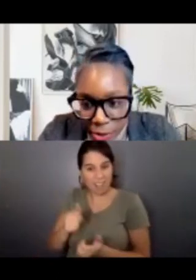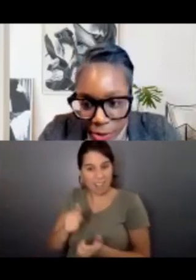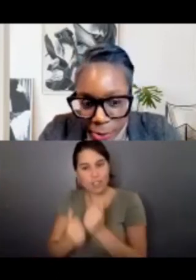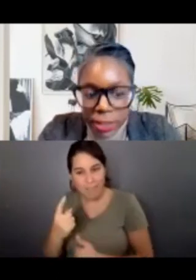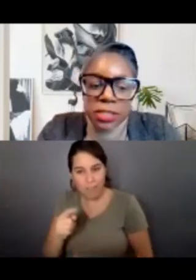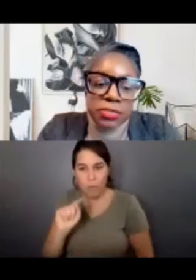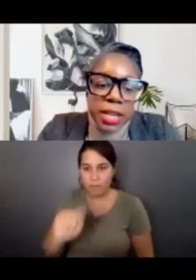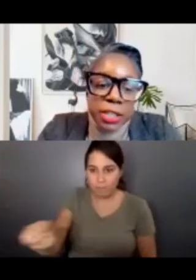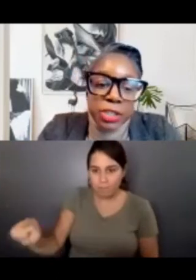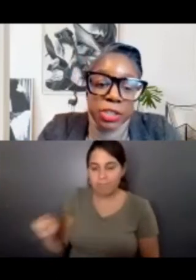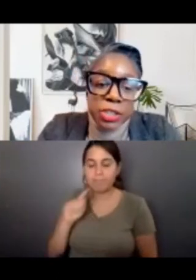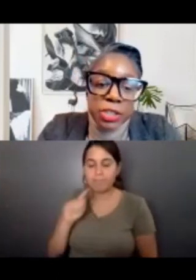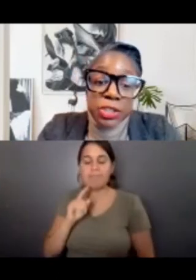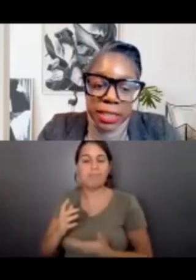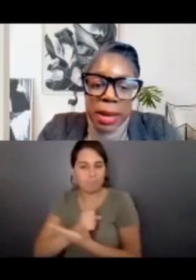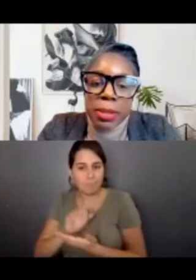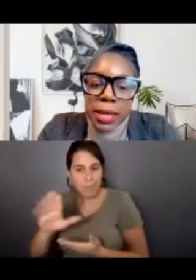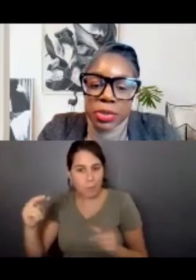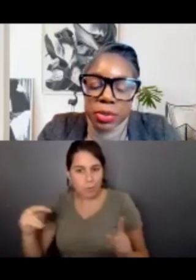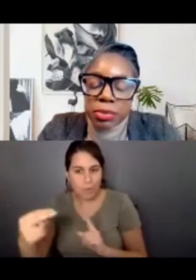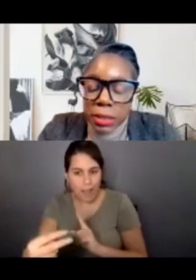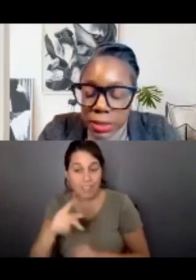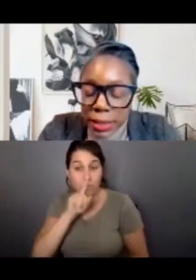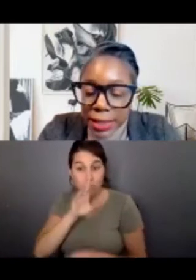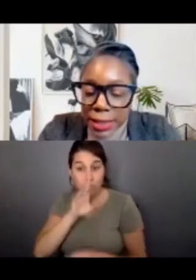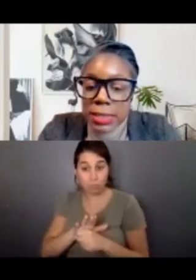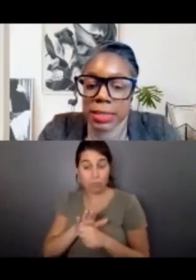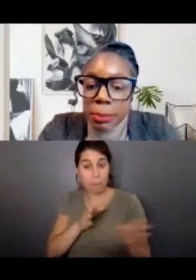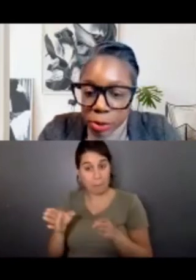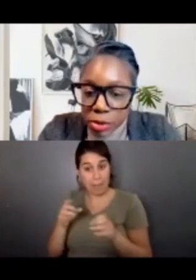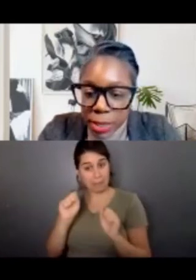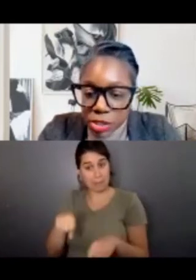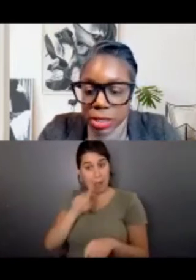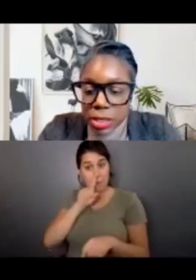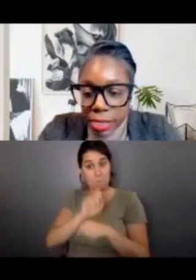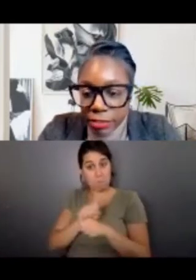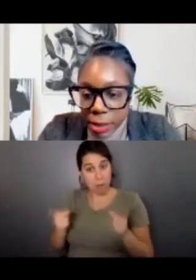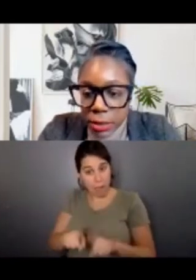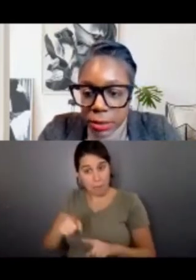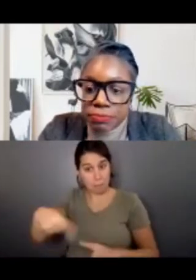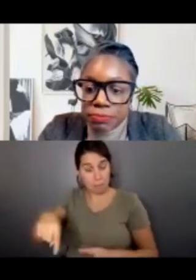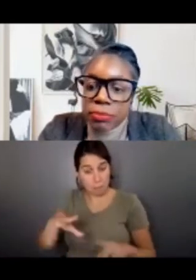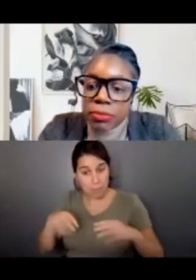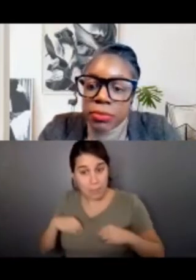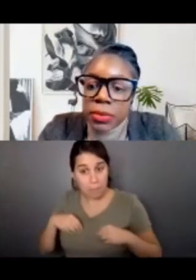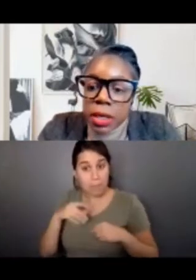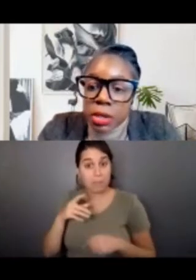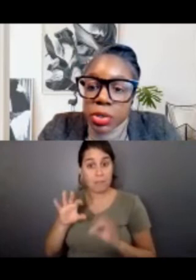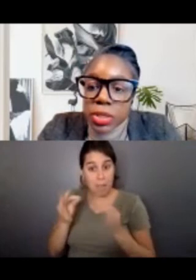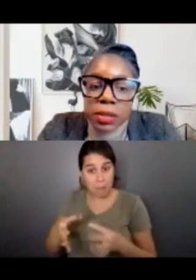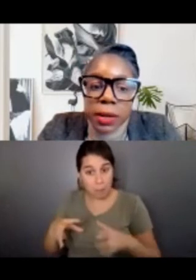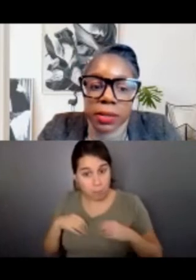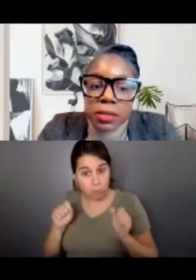gathering their perspectives, and ensuring that plans were realistic and acceptable to patients and their families. She